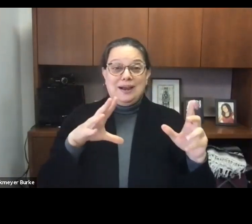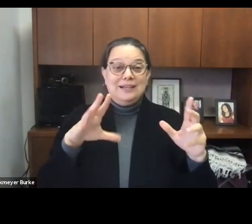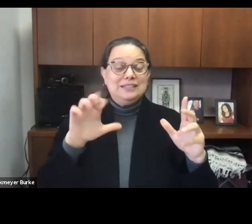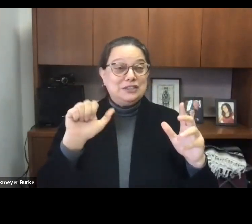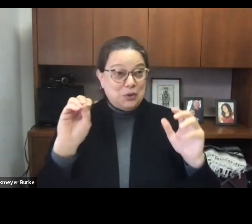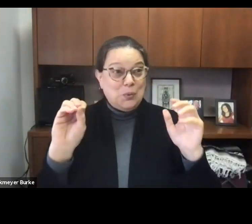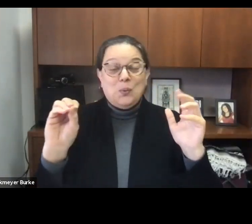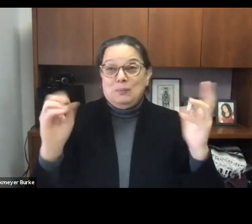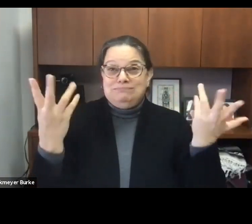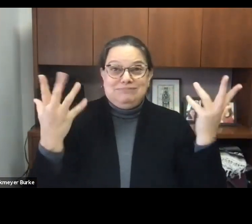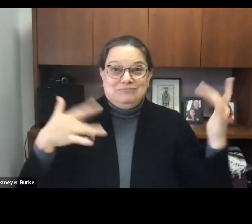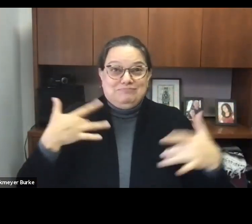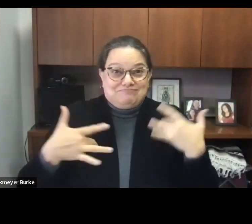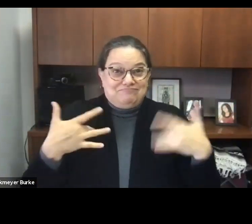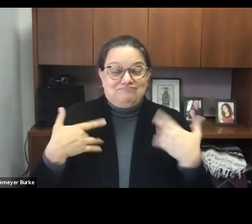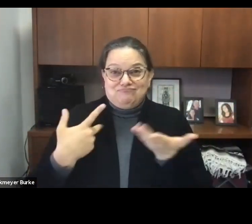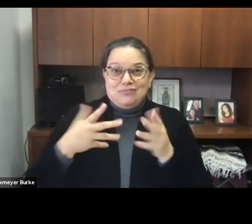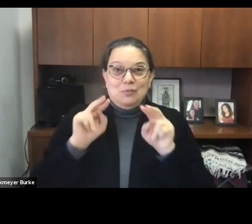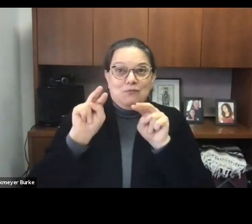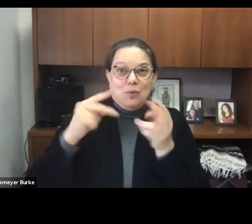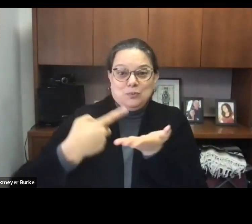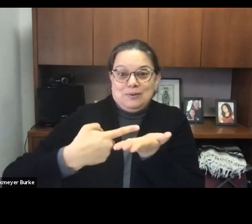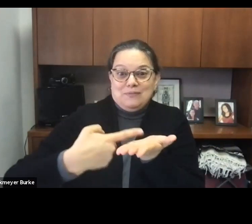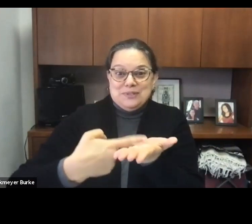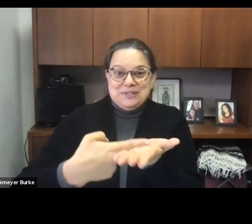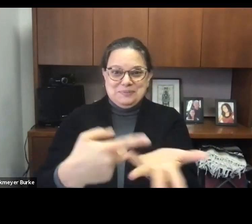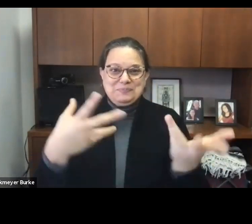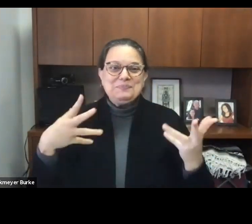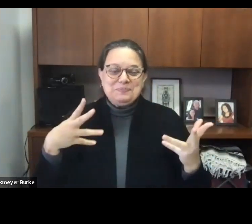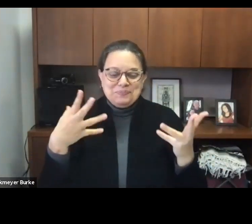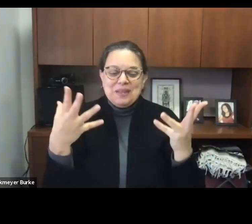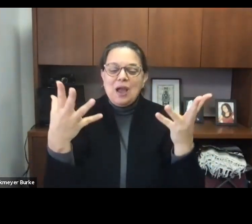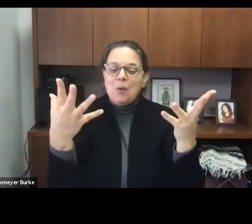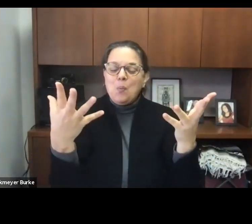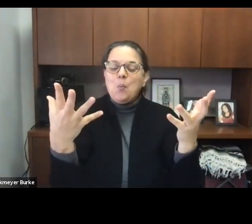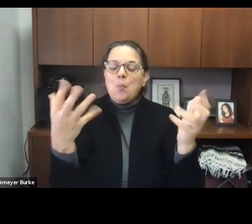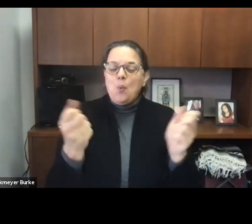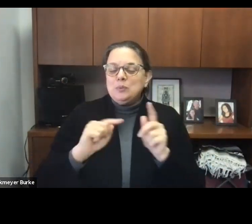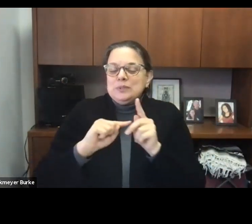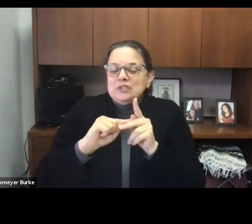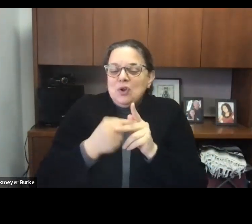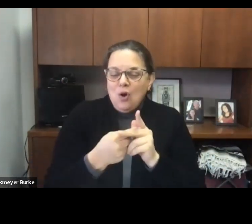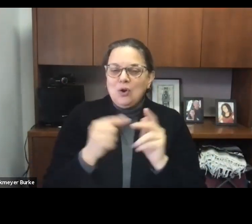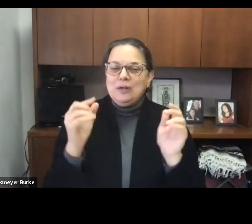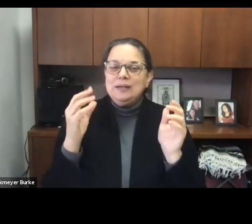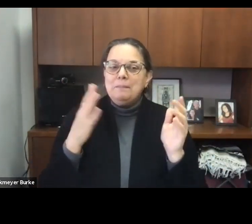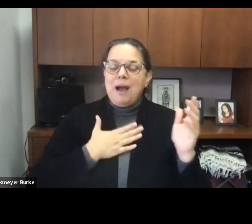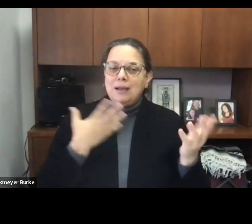Gallaudet and joining you all virtually. And so I'm very excited and looking forward to these discussions